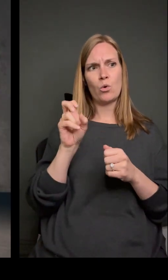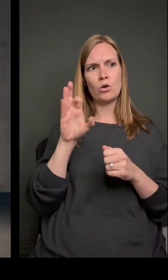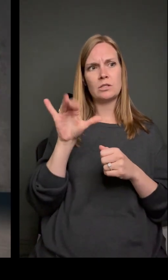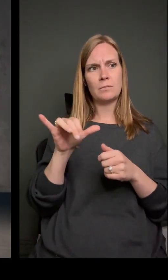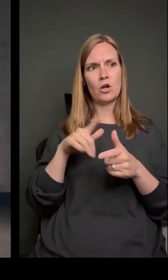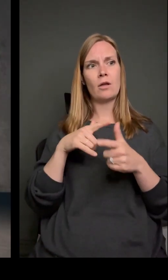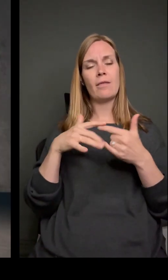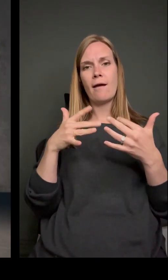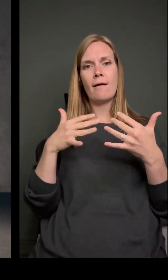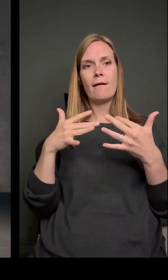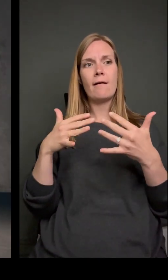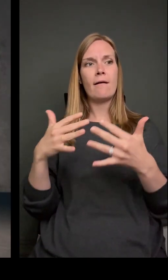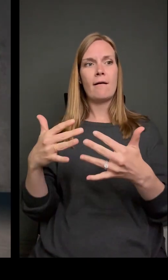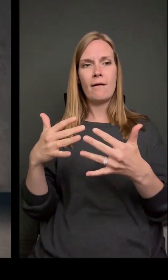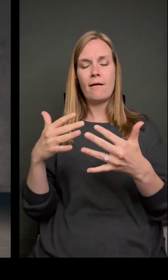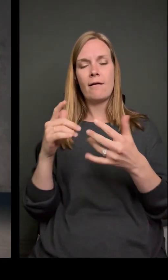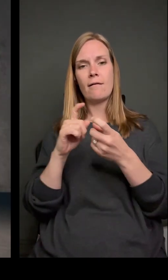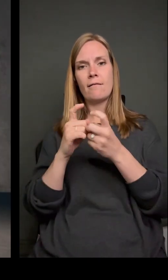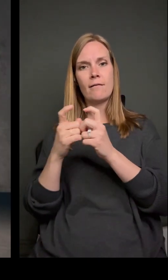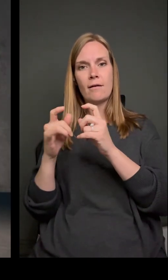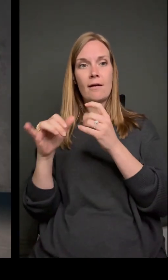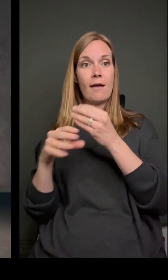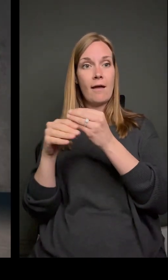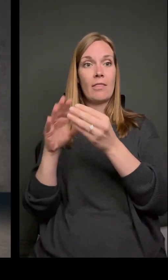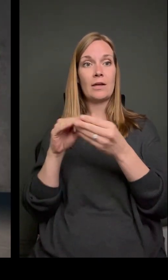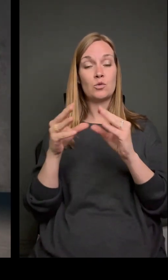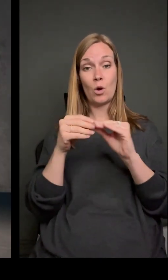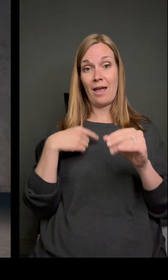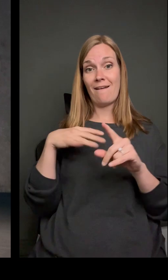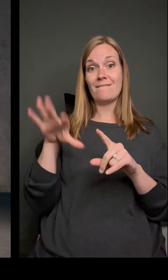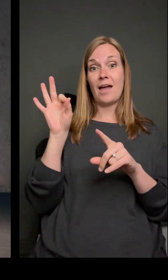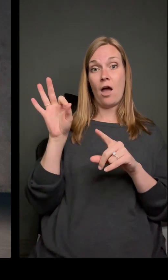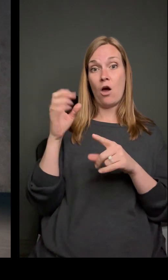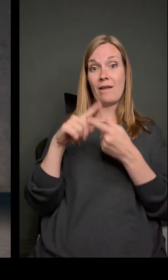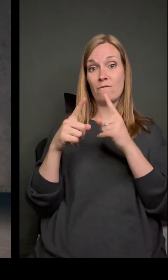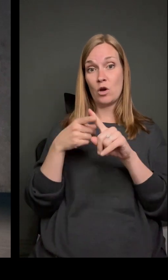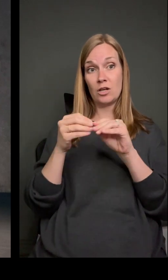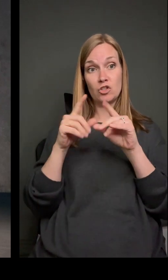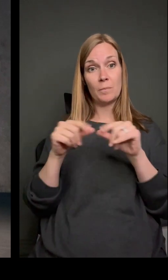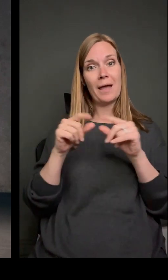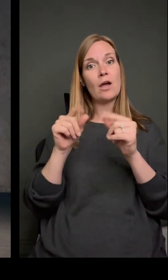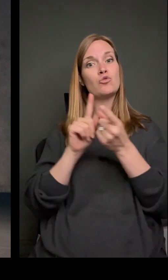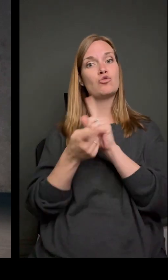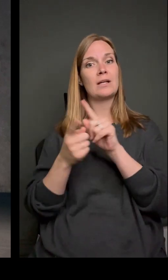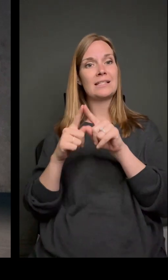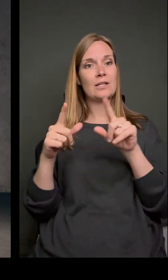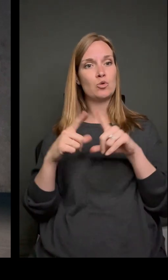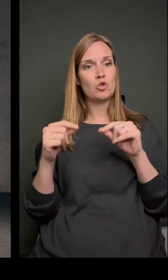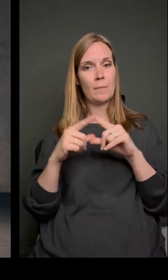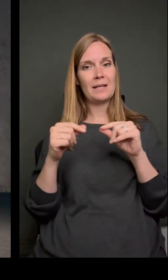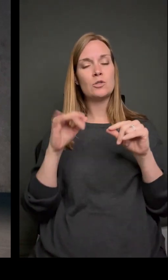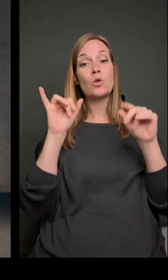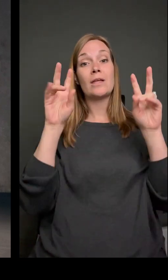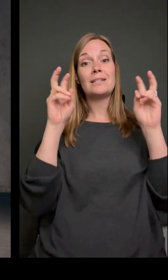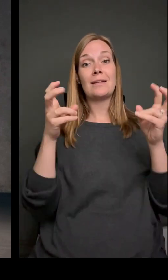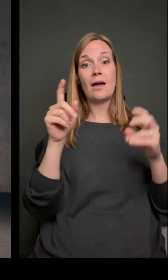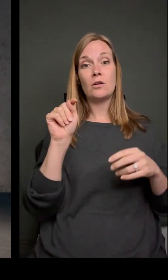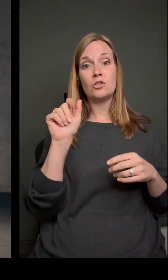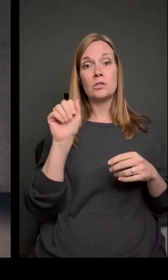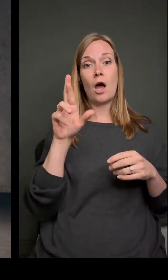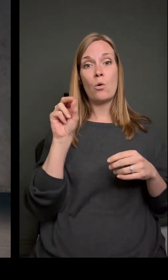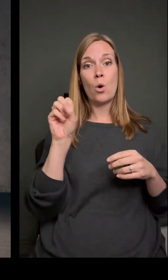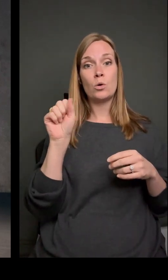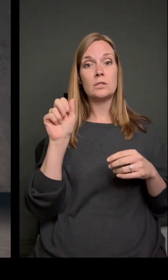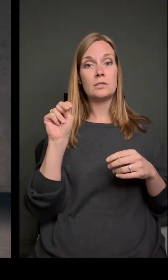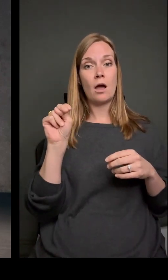came together so much that I found a friend, a colleague in Japan that translated into Japanese. So the title I gave it was Taro-san